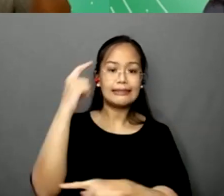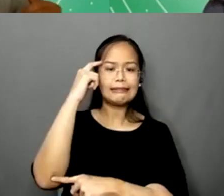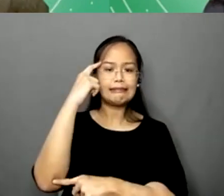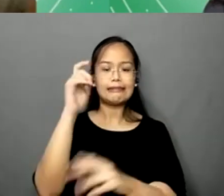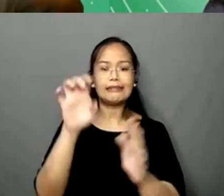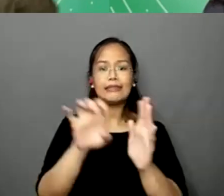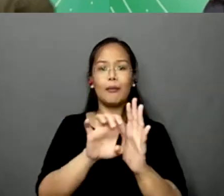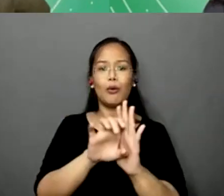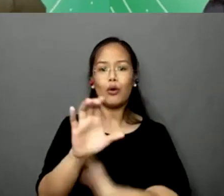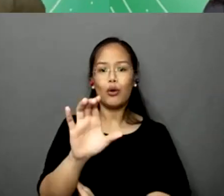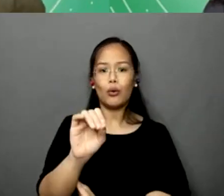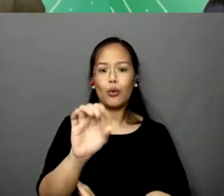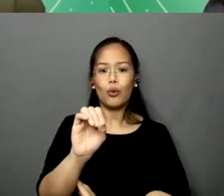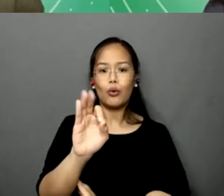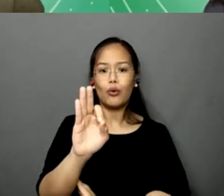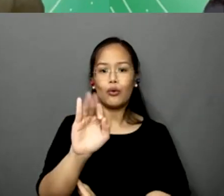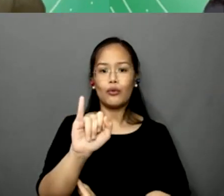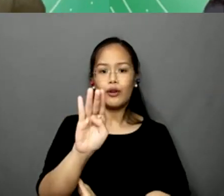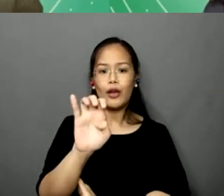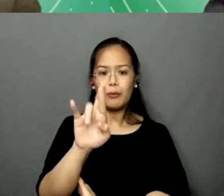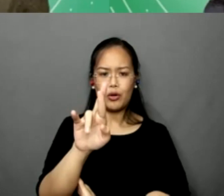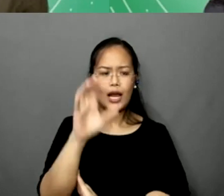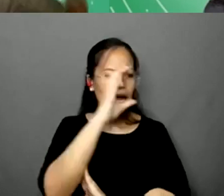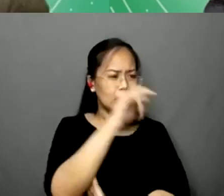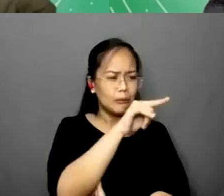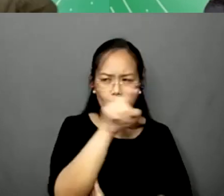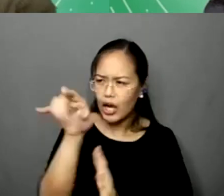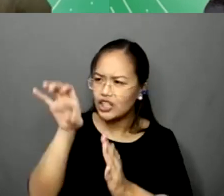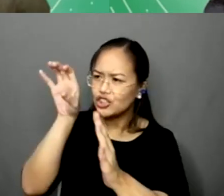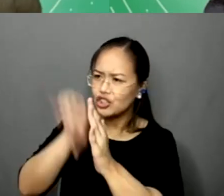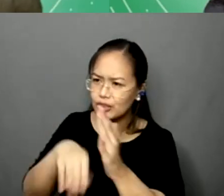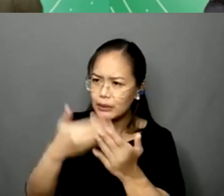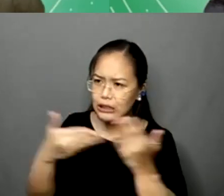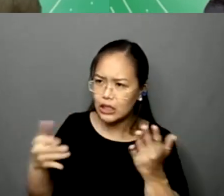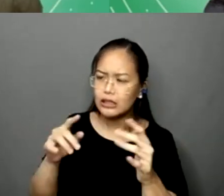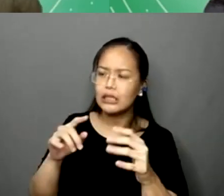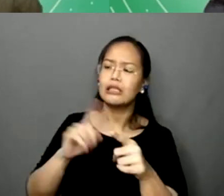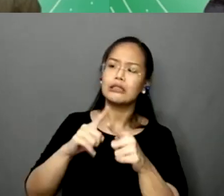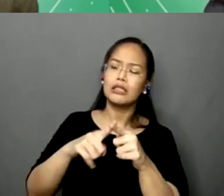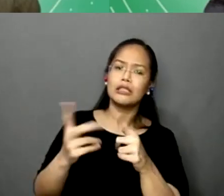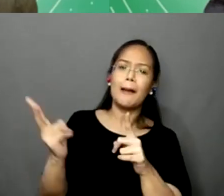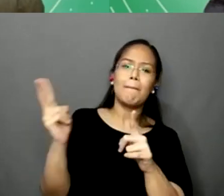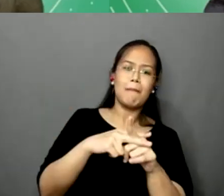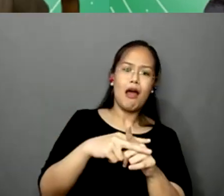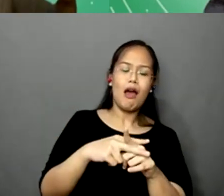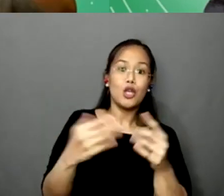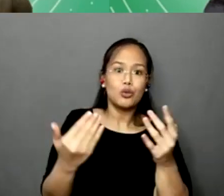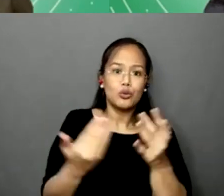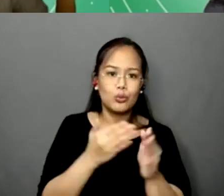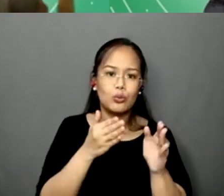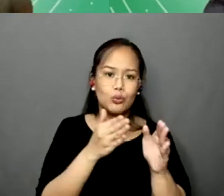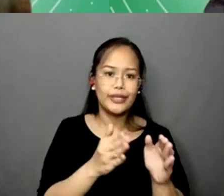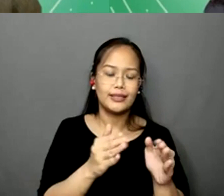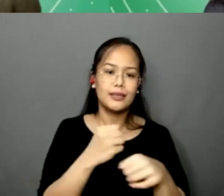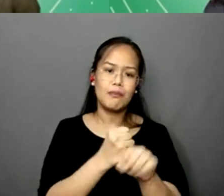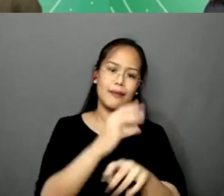They look at low value materials like cocoa fiber and found new ways to apply it using new technologies. We can try looking at